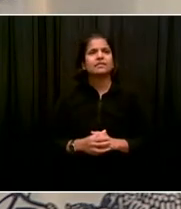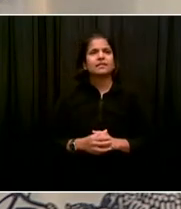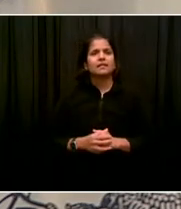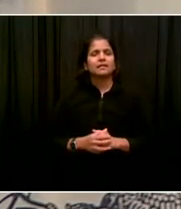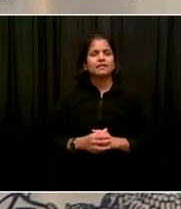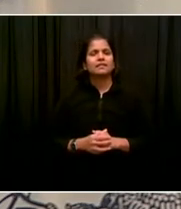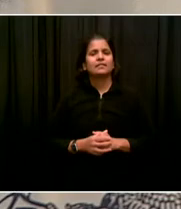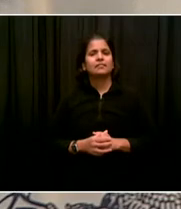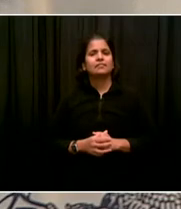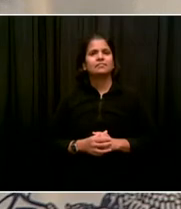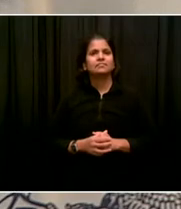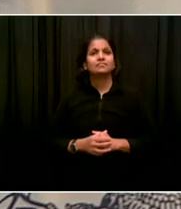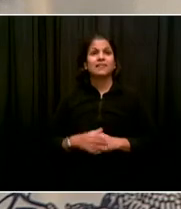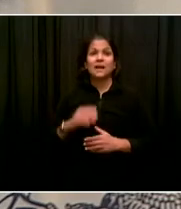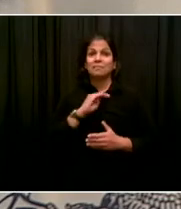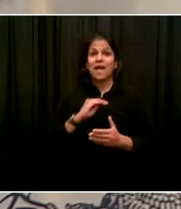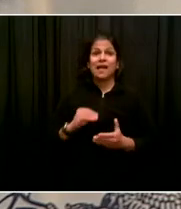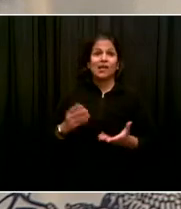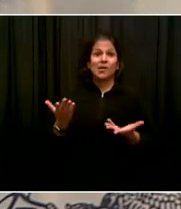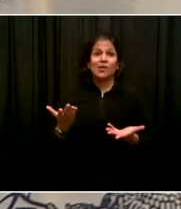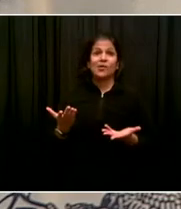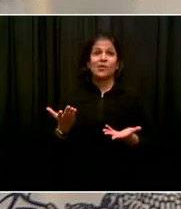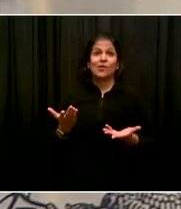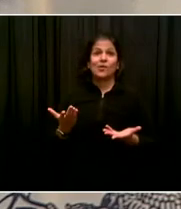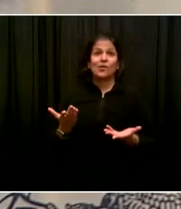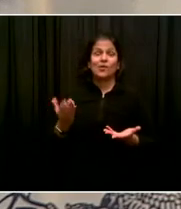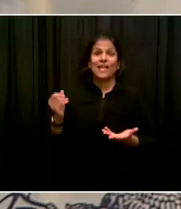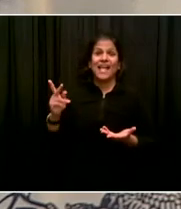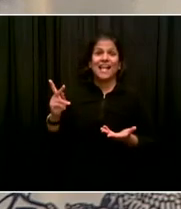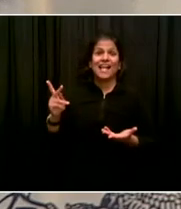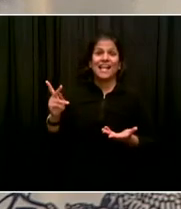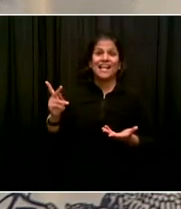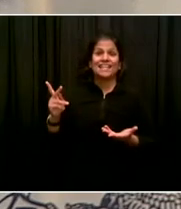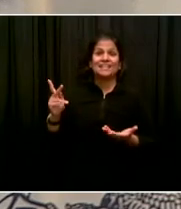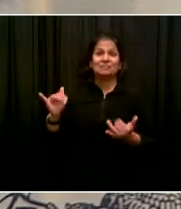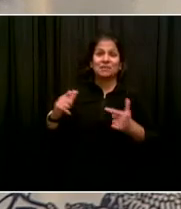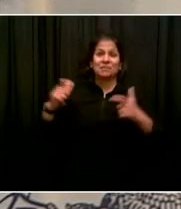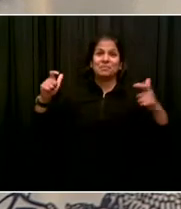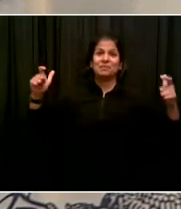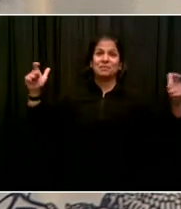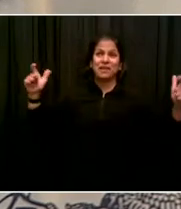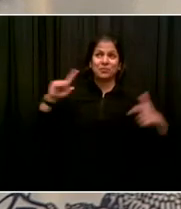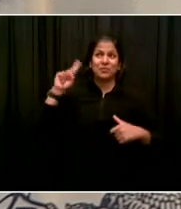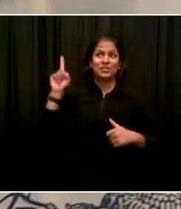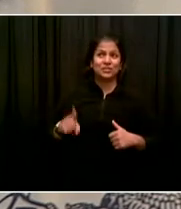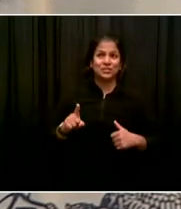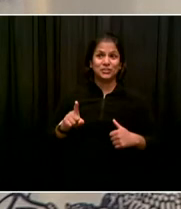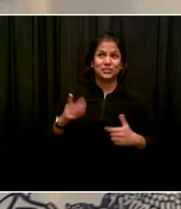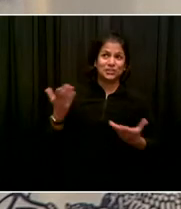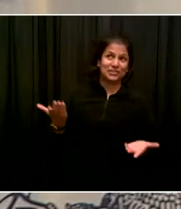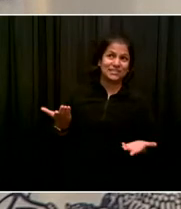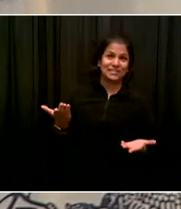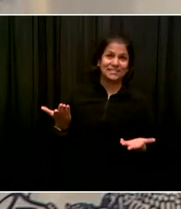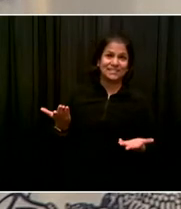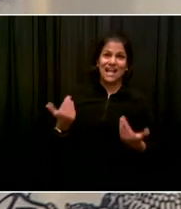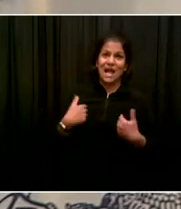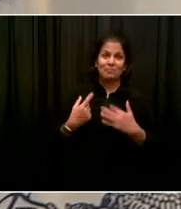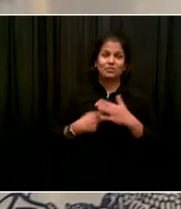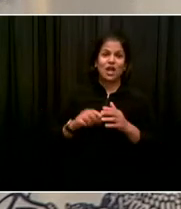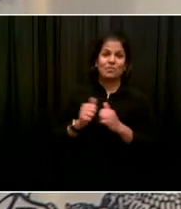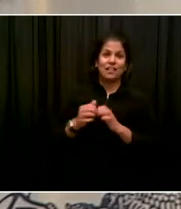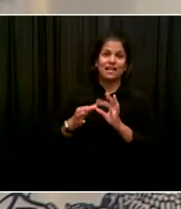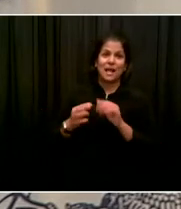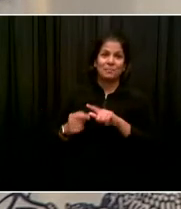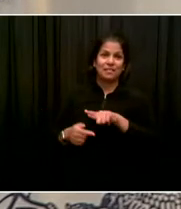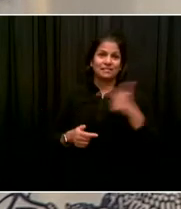Okay, you are asking a big, big question there, Juliet. And I'll start and then turn to